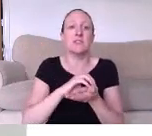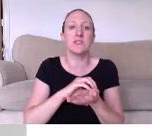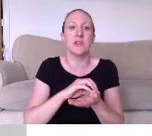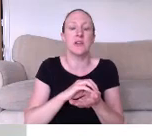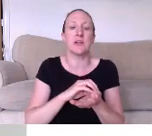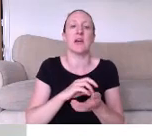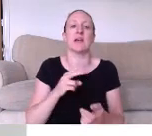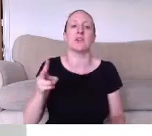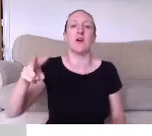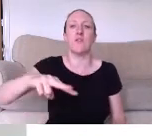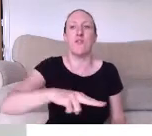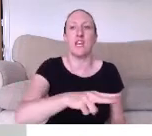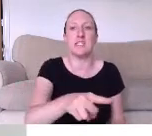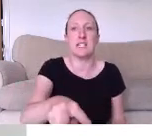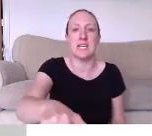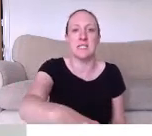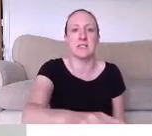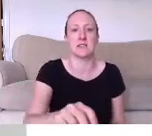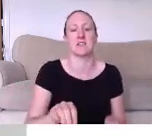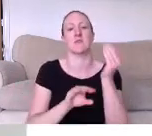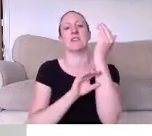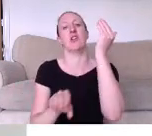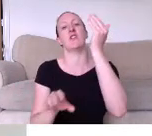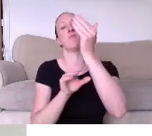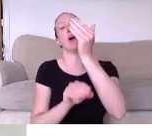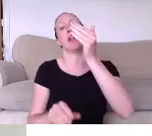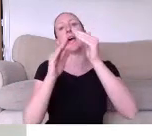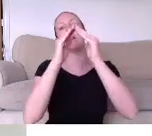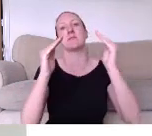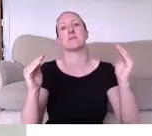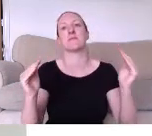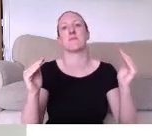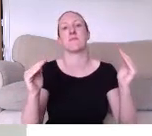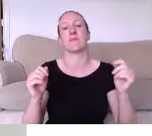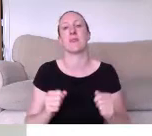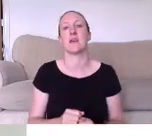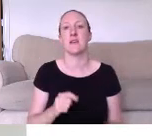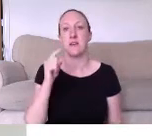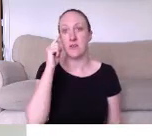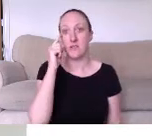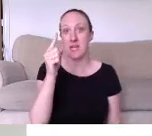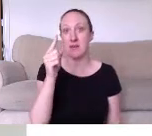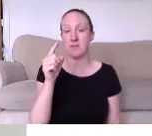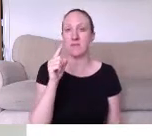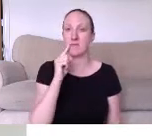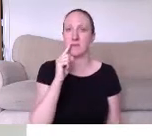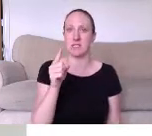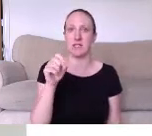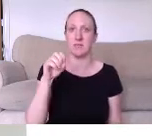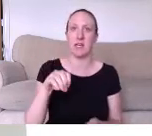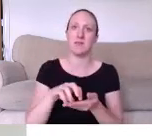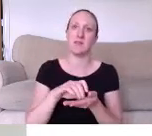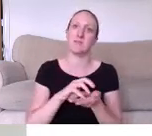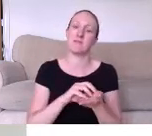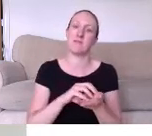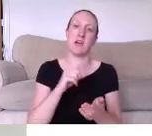mouse. And off he slid to his log pile house. You see, said